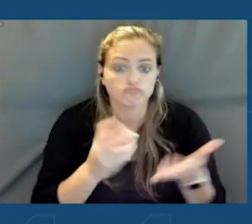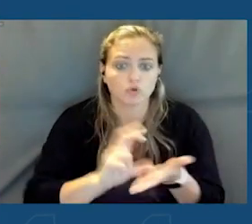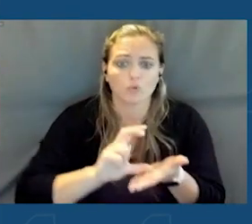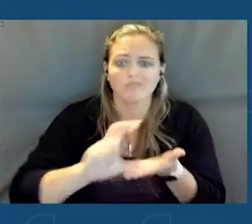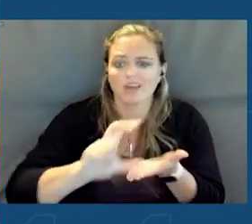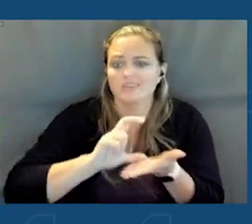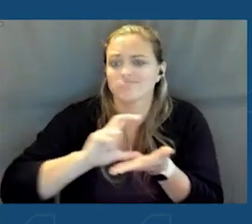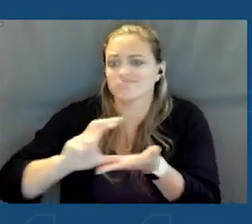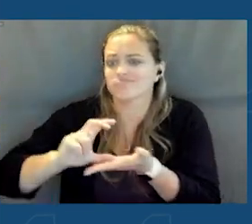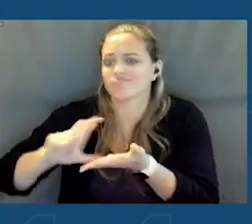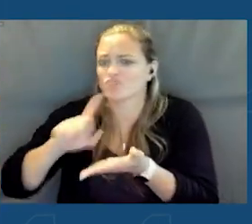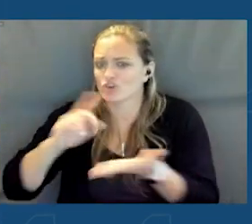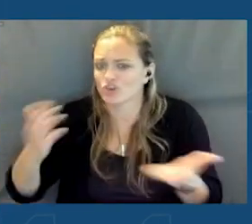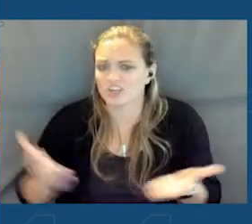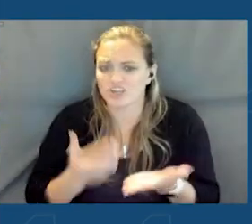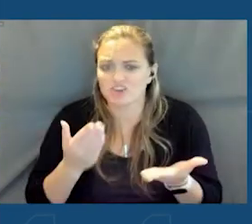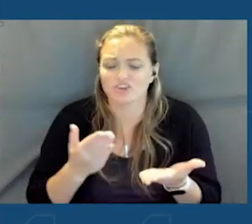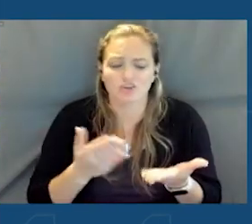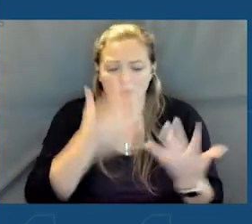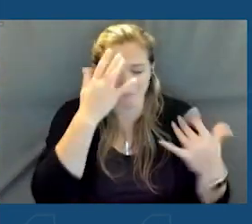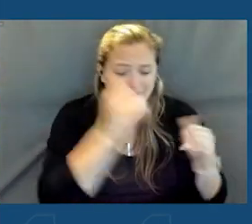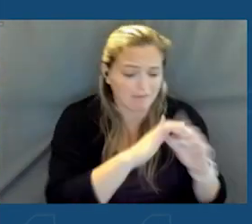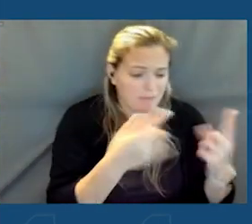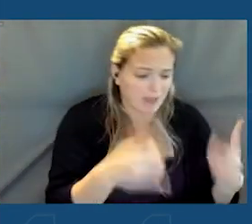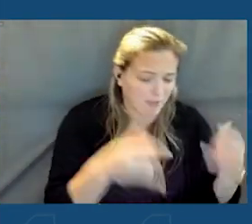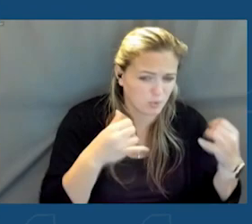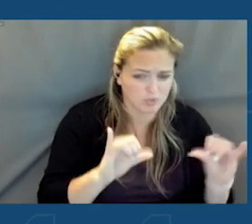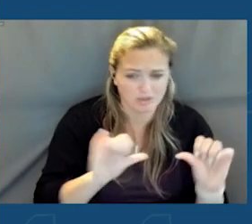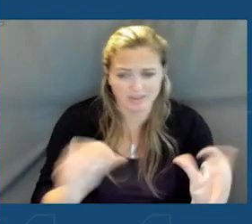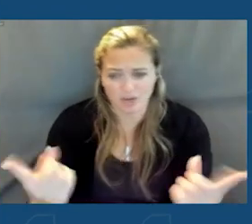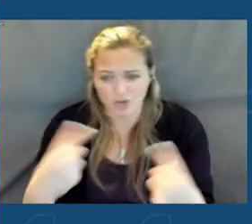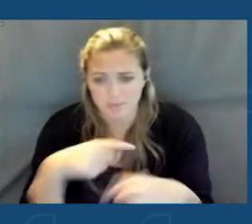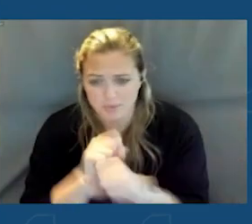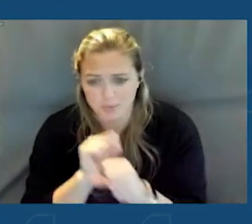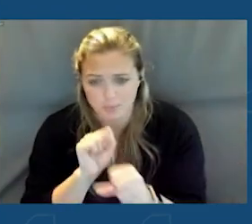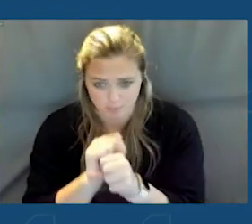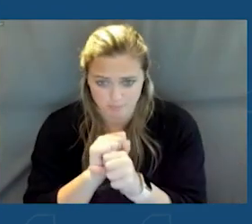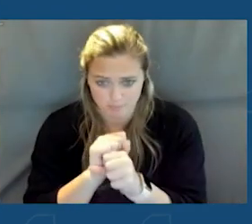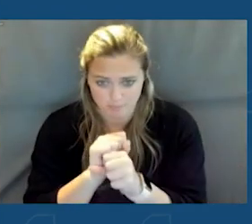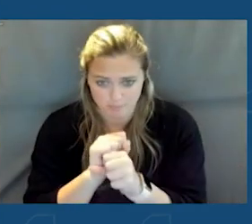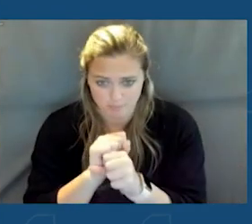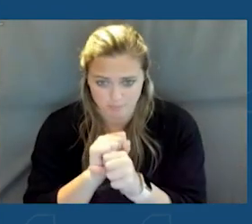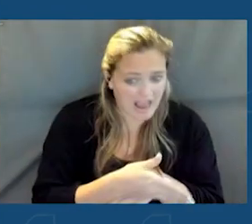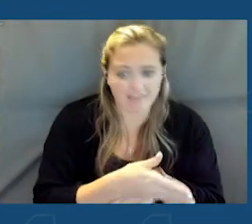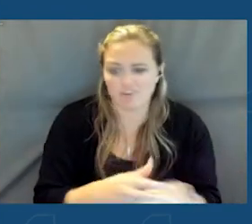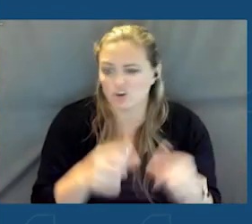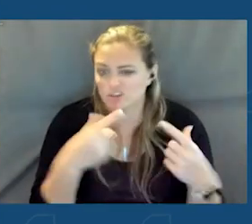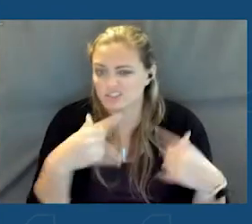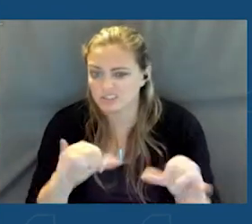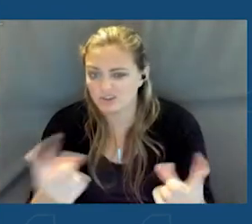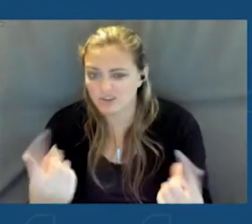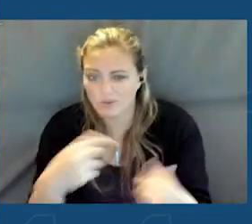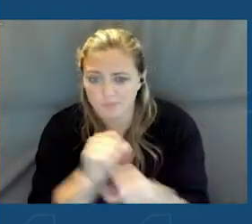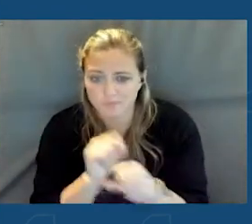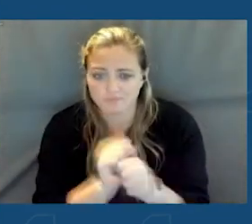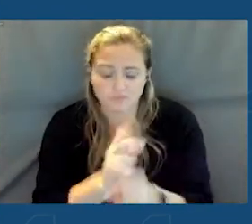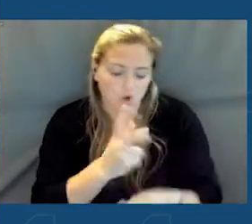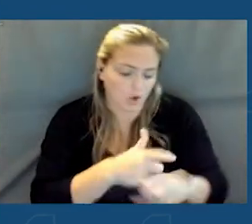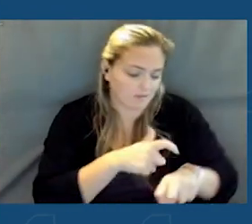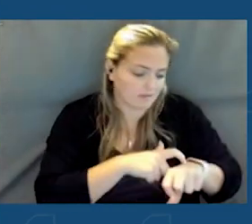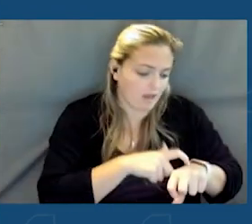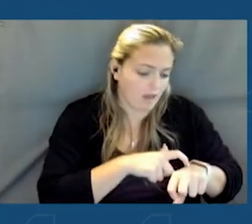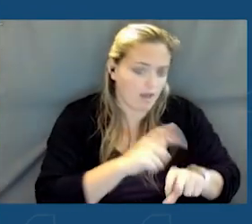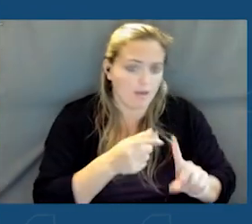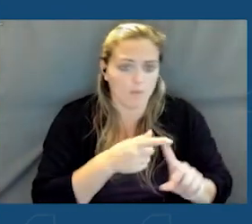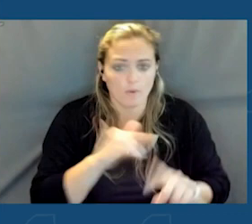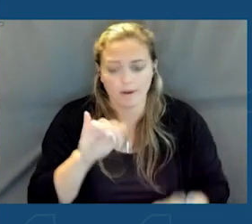were here during the pandemic. You'll be here after the pandemic. You've been here during our toughest times when Ida